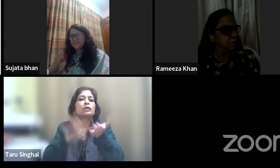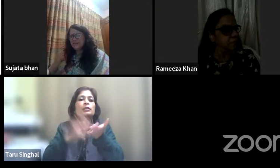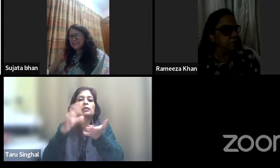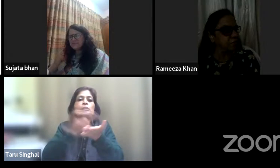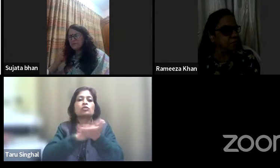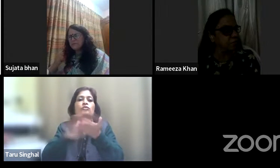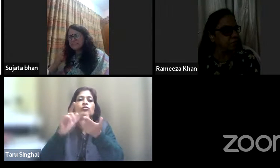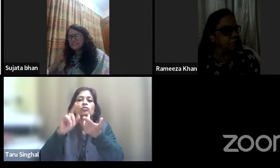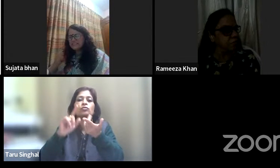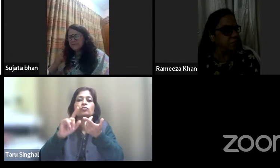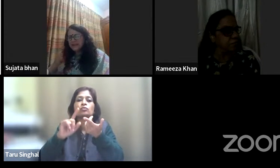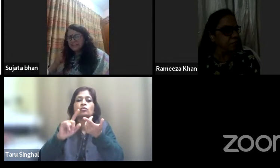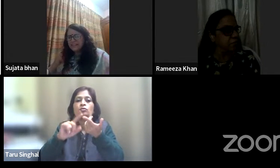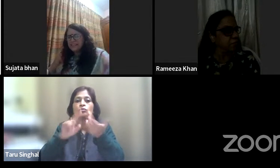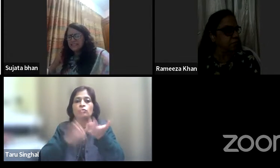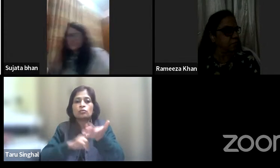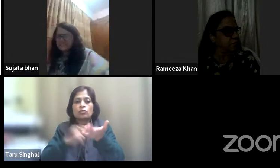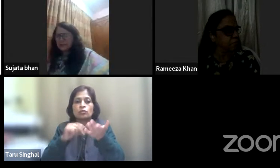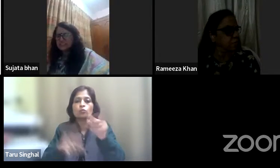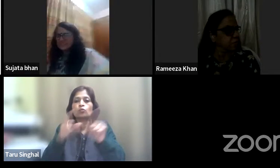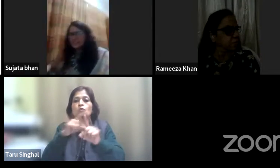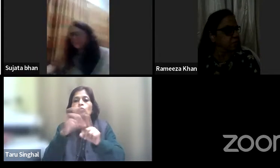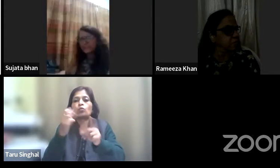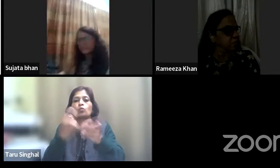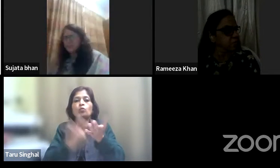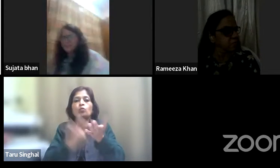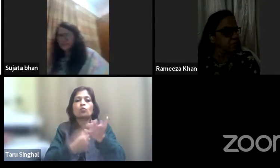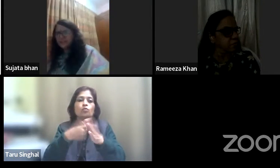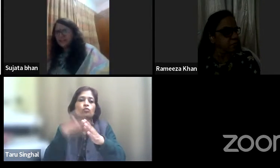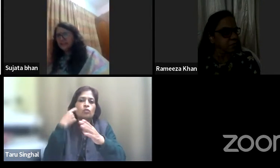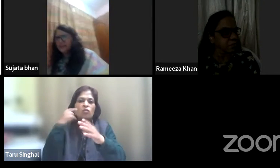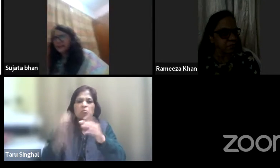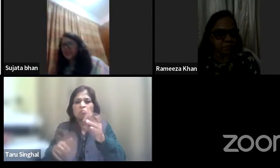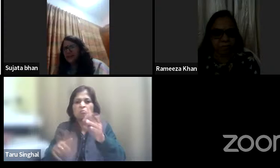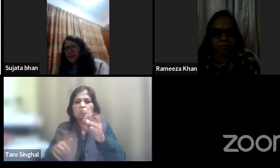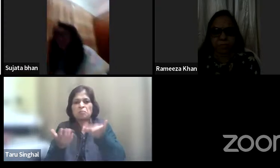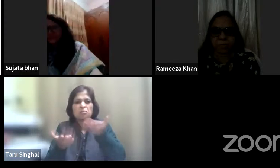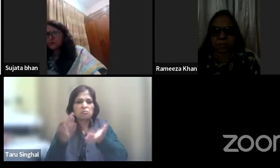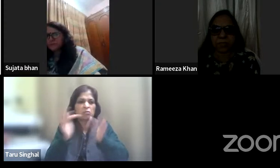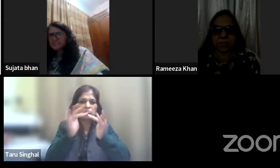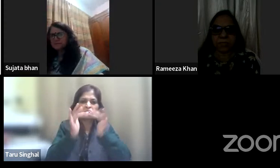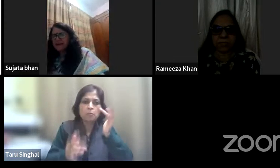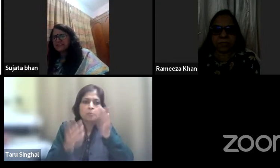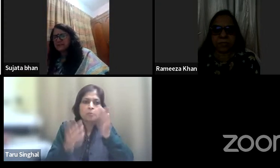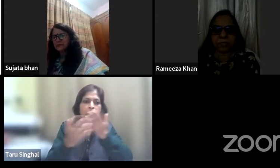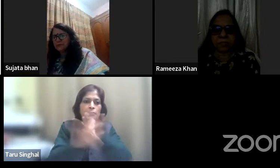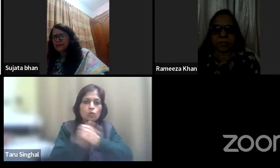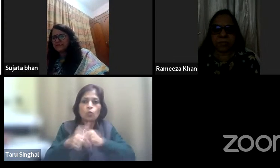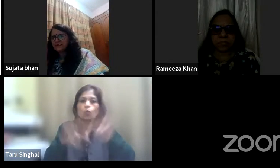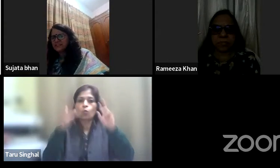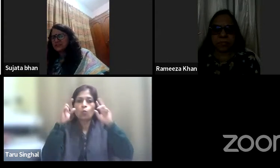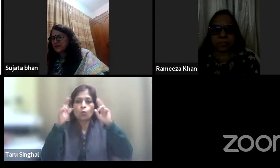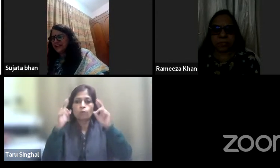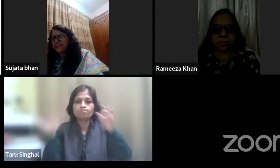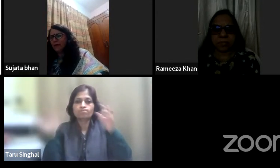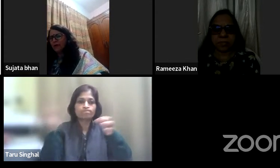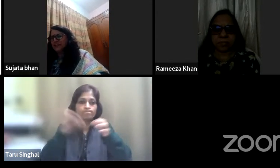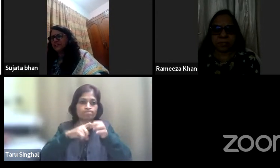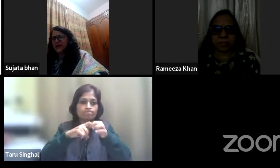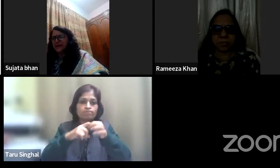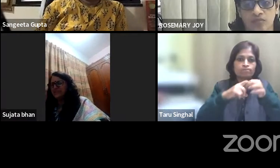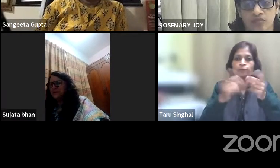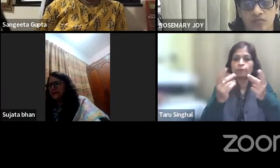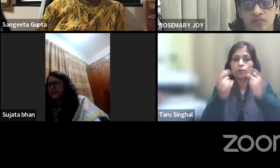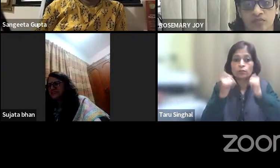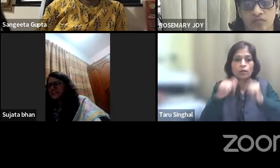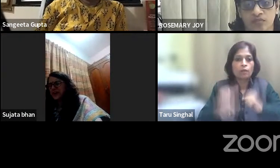presentation. We've just missed him. I think he's lost the connection. Okay. I just hope he's back soon, but it's really an honor